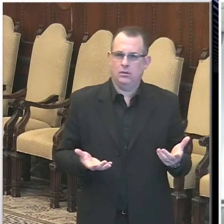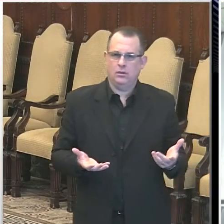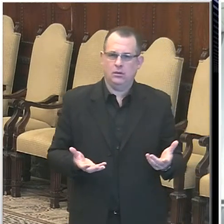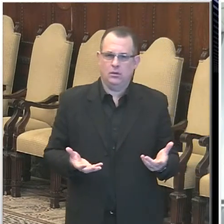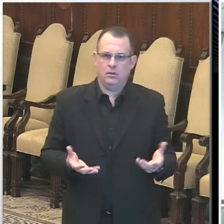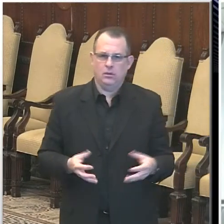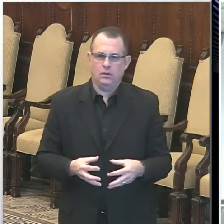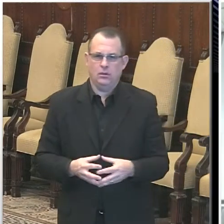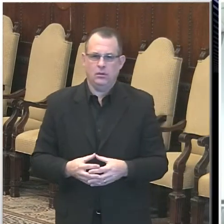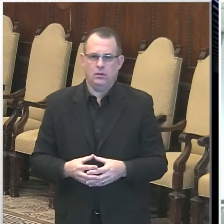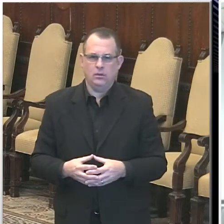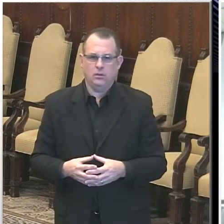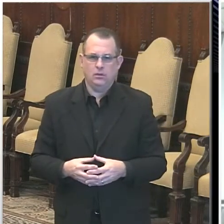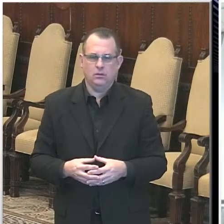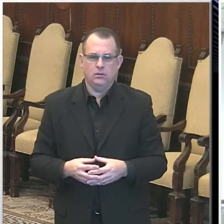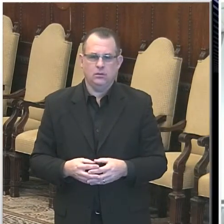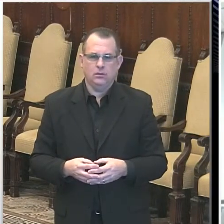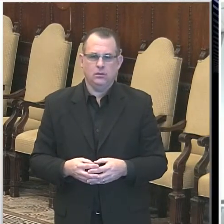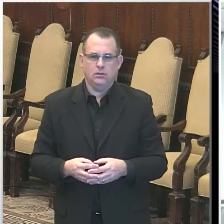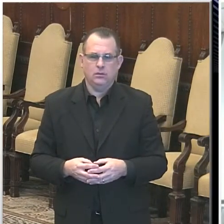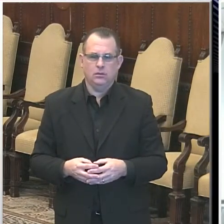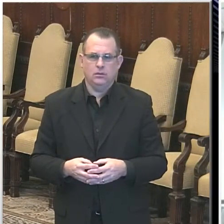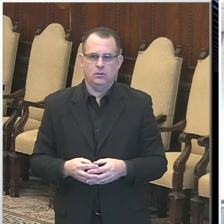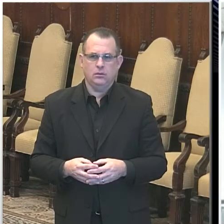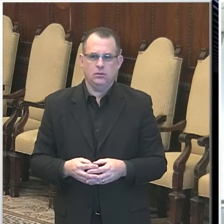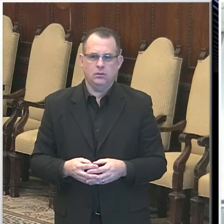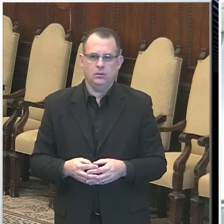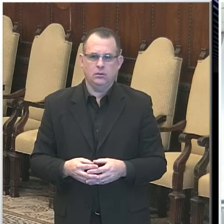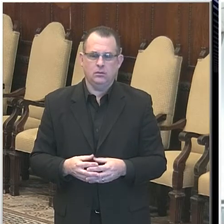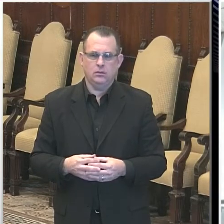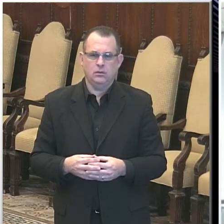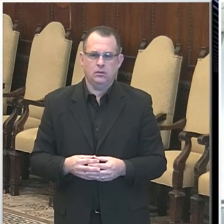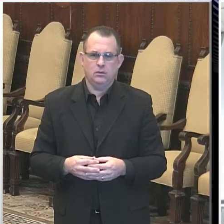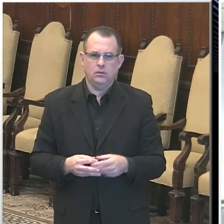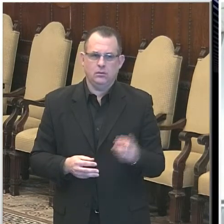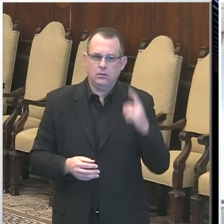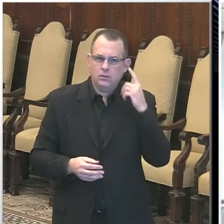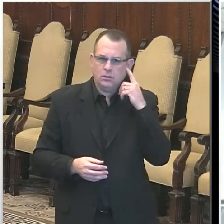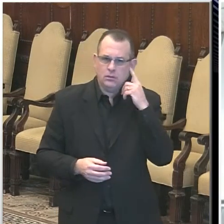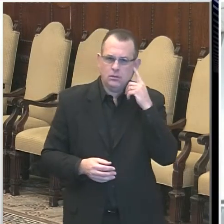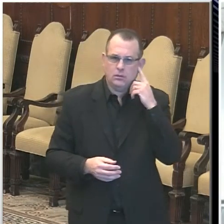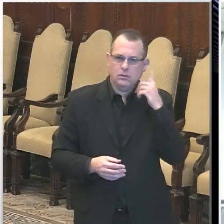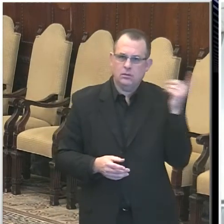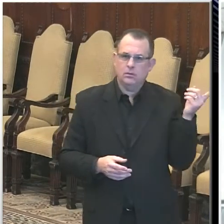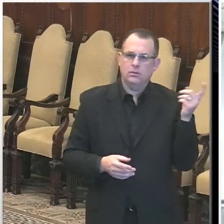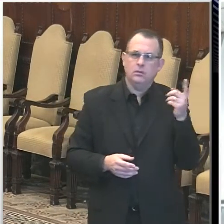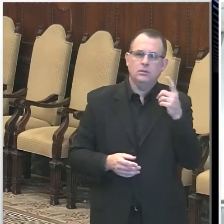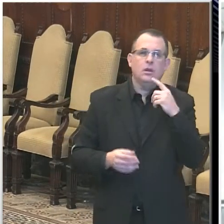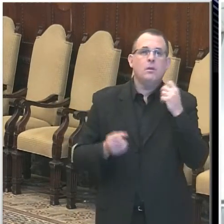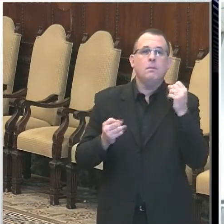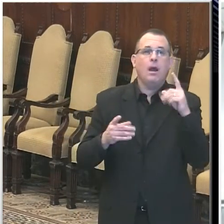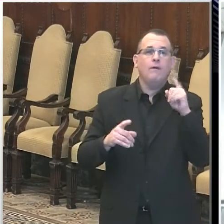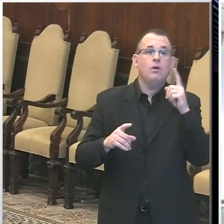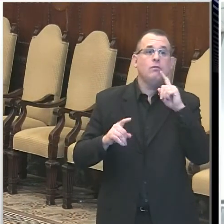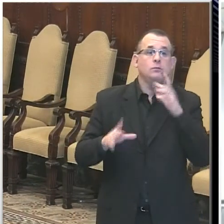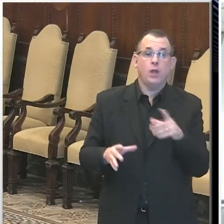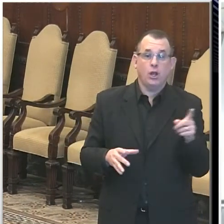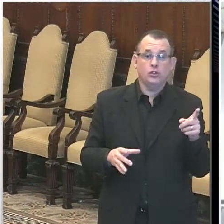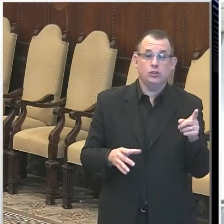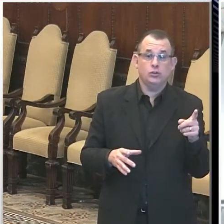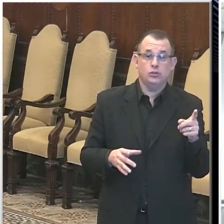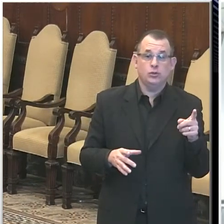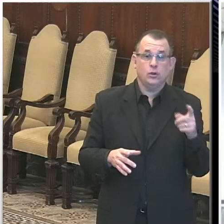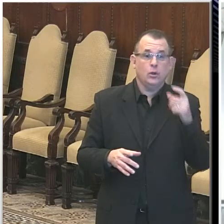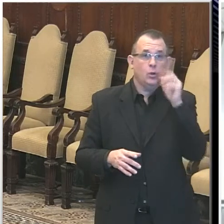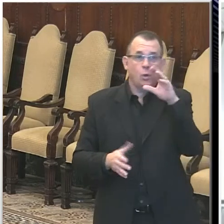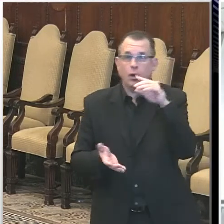I think we've identified the fact that our first responders are higher risk, and first responders also include doctors and nurses. Most